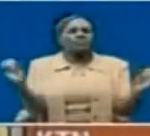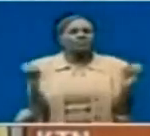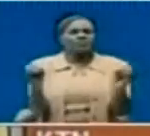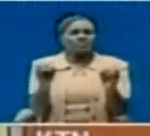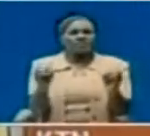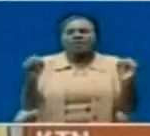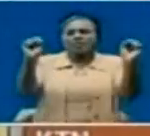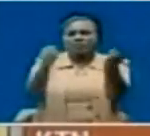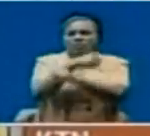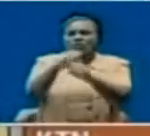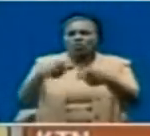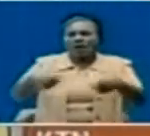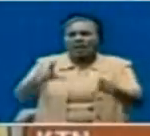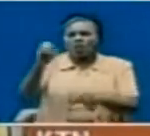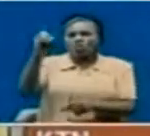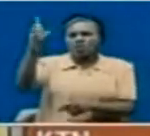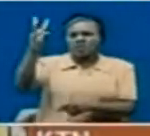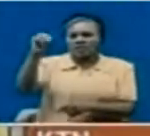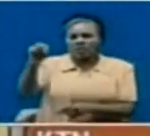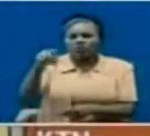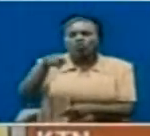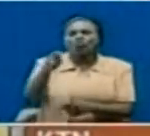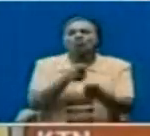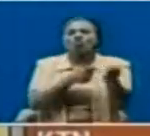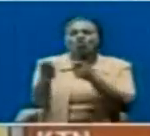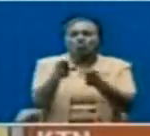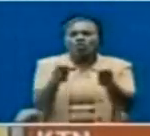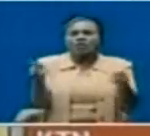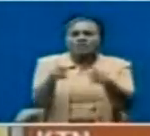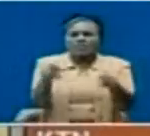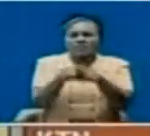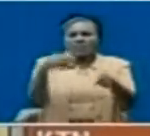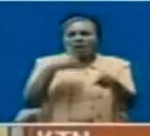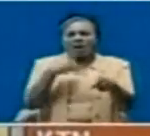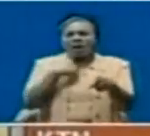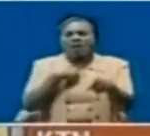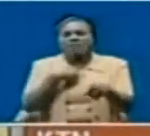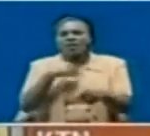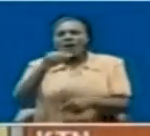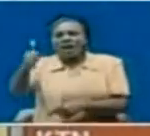allow ODM to hold the elections democratically the way we were supposed to hold the ones